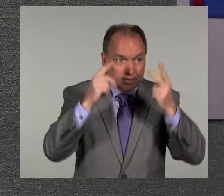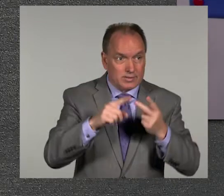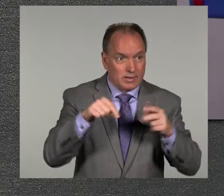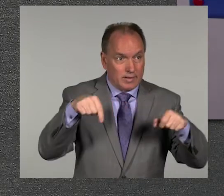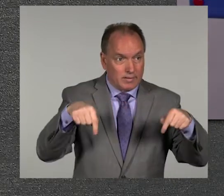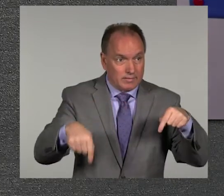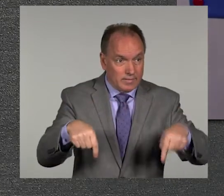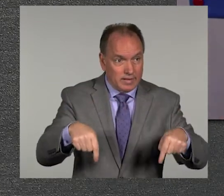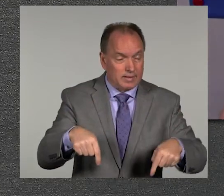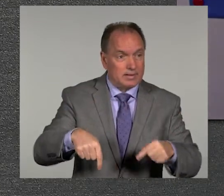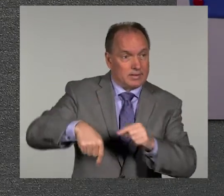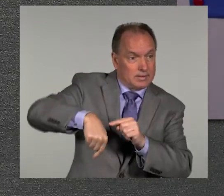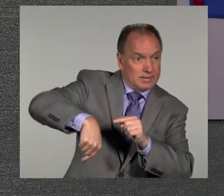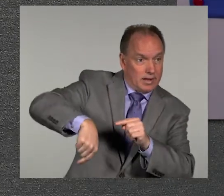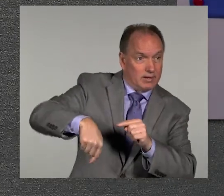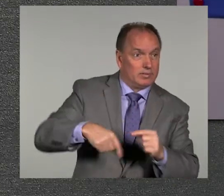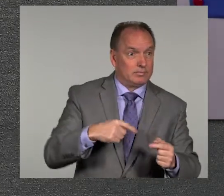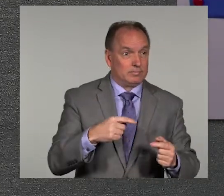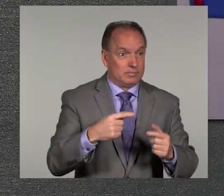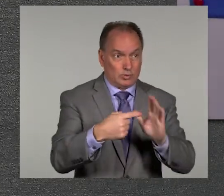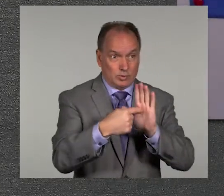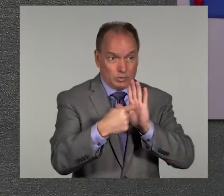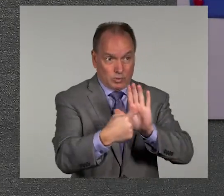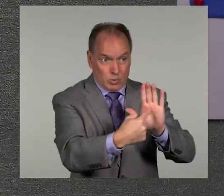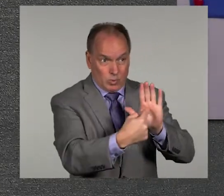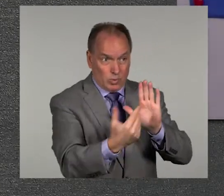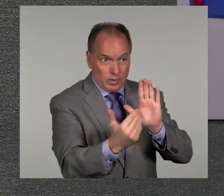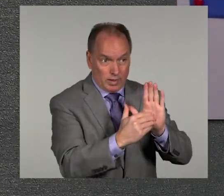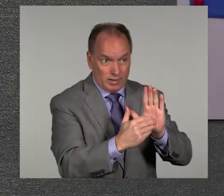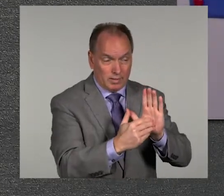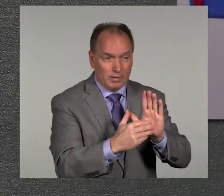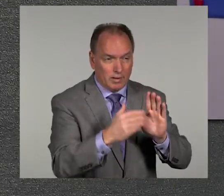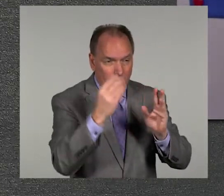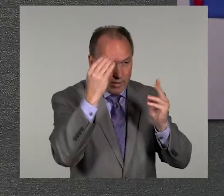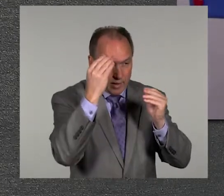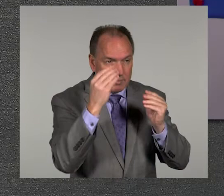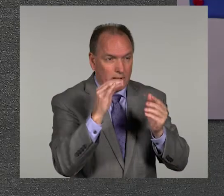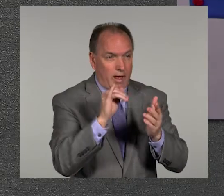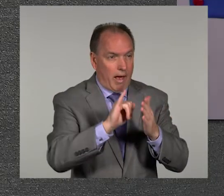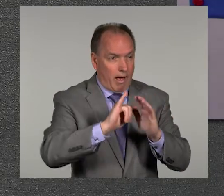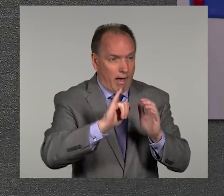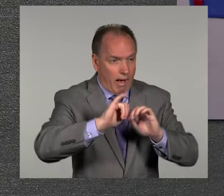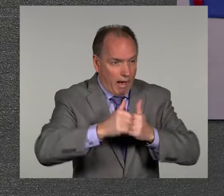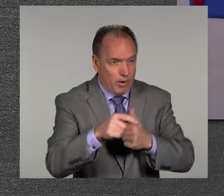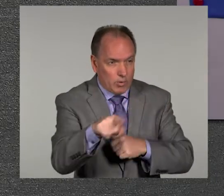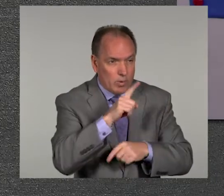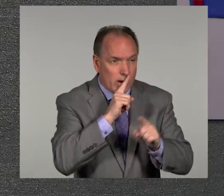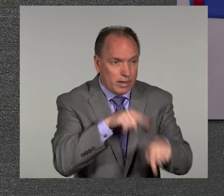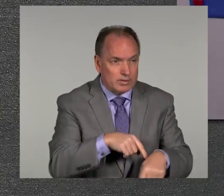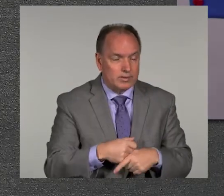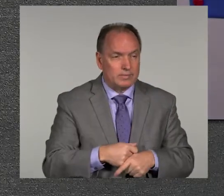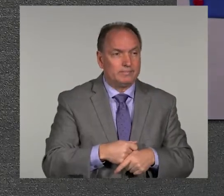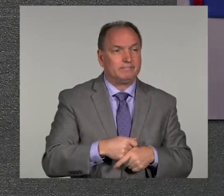feet size, or even his tail, all right? I'm gonna show those pictures one more time and I want you to think about those things.